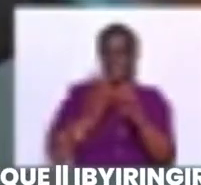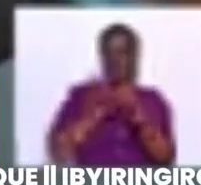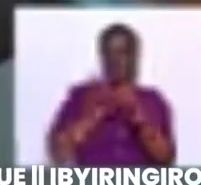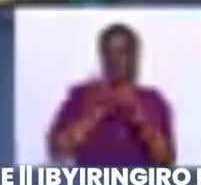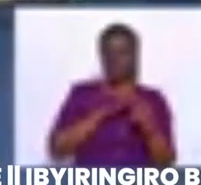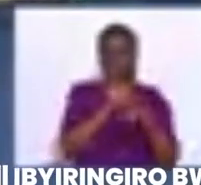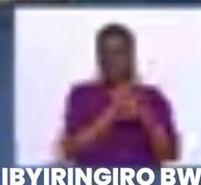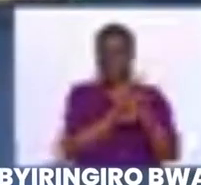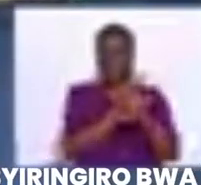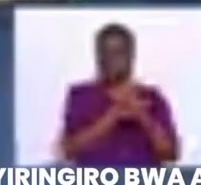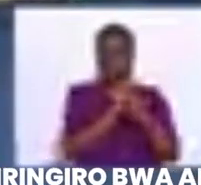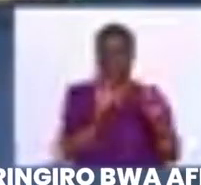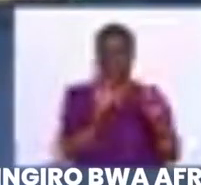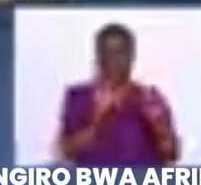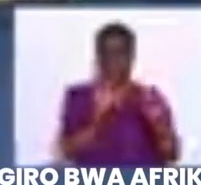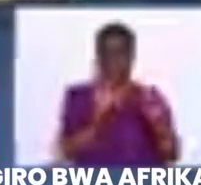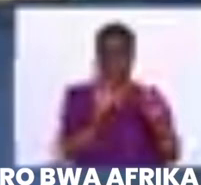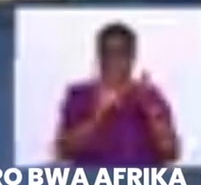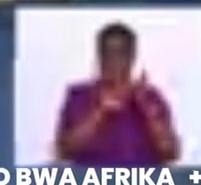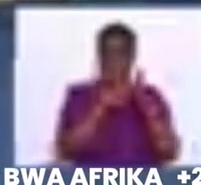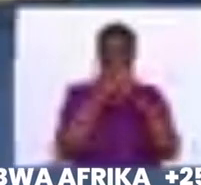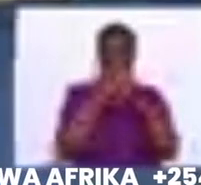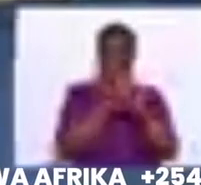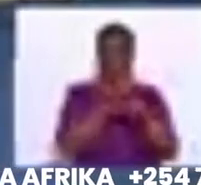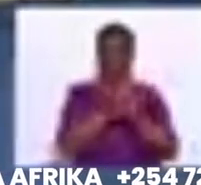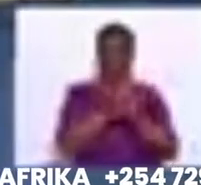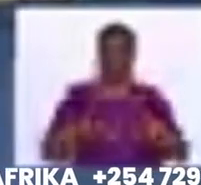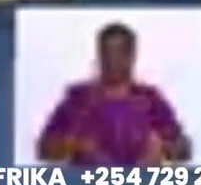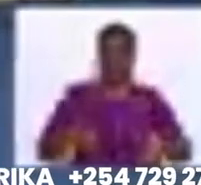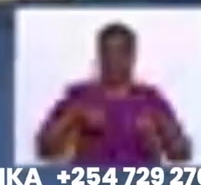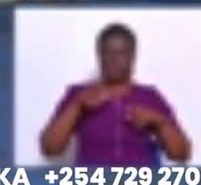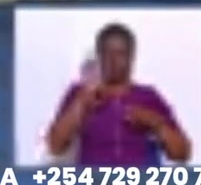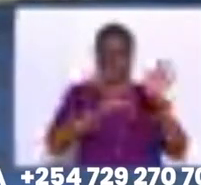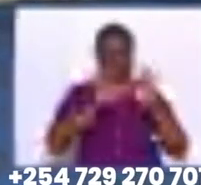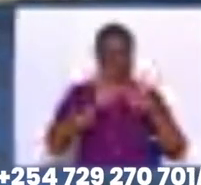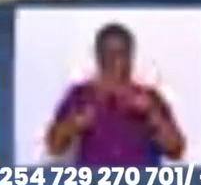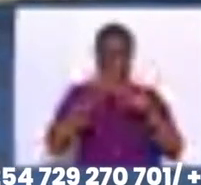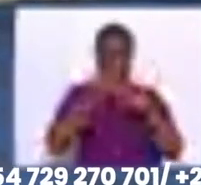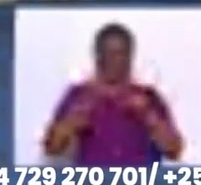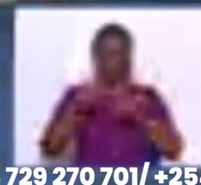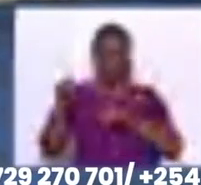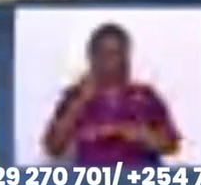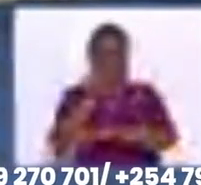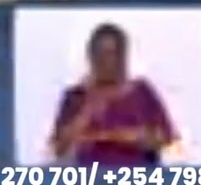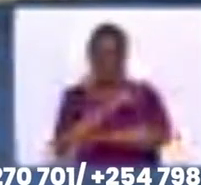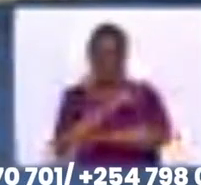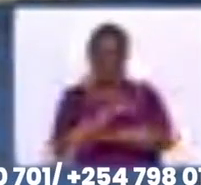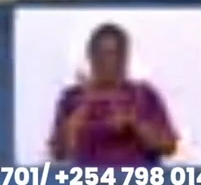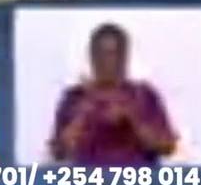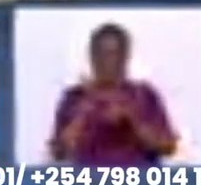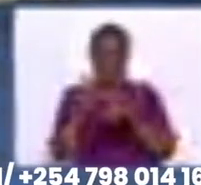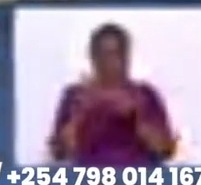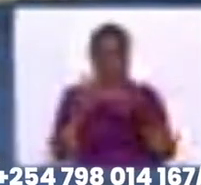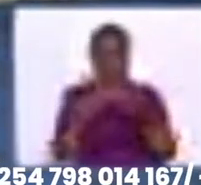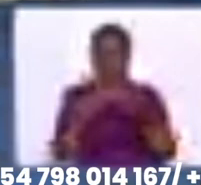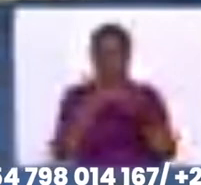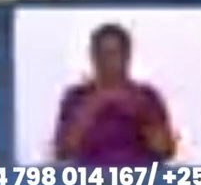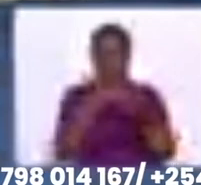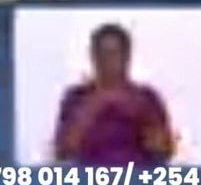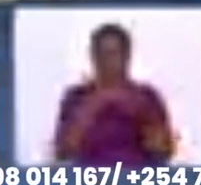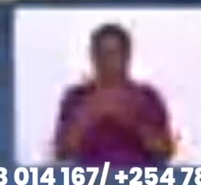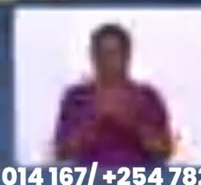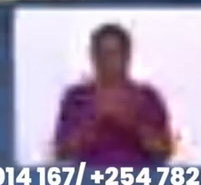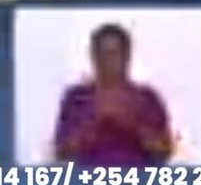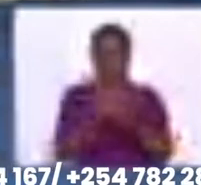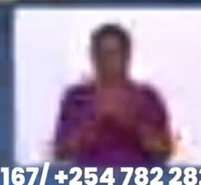is definitely improve your lifestyle, but also get the hospital treatment too. She sent me a text and it basically